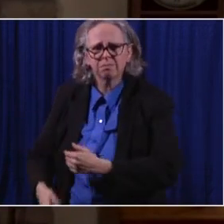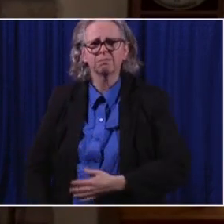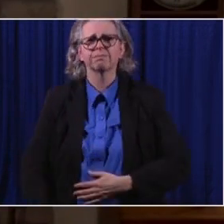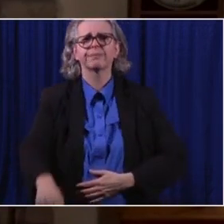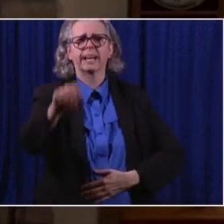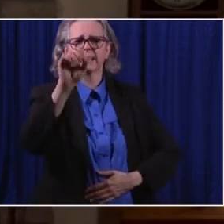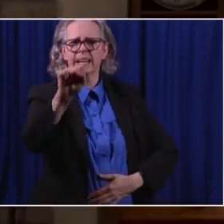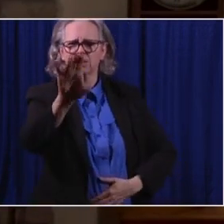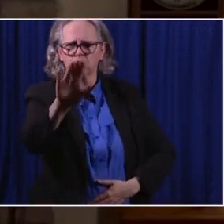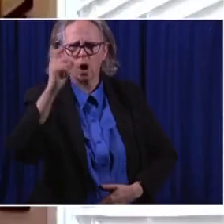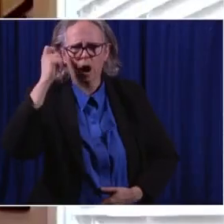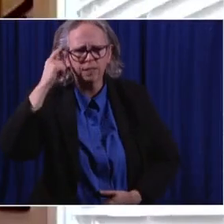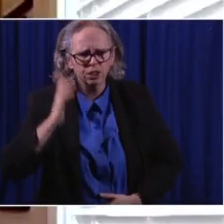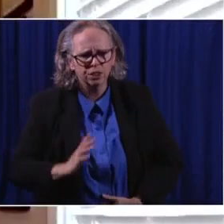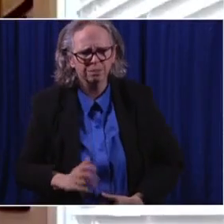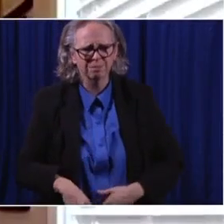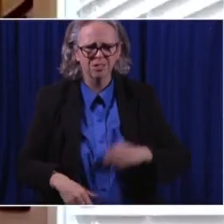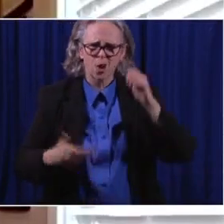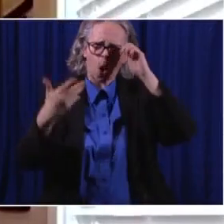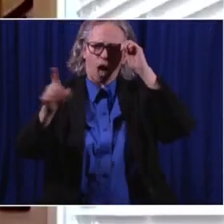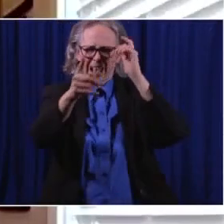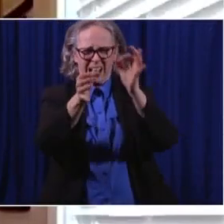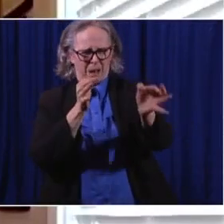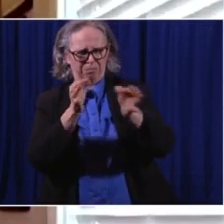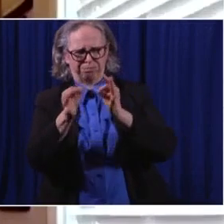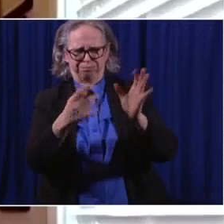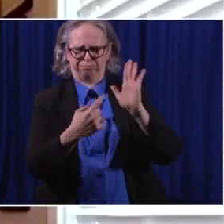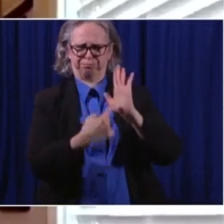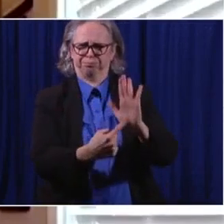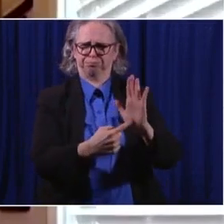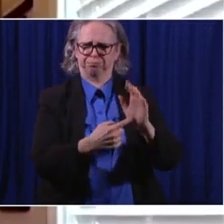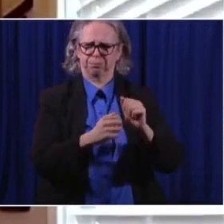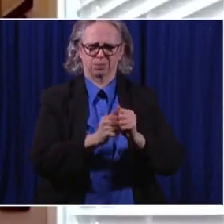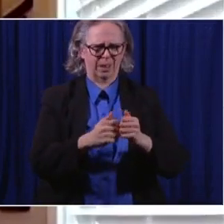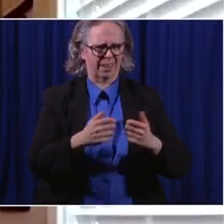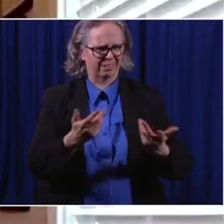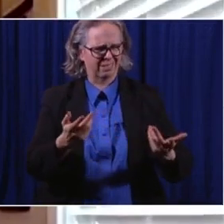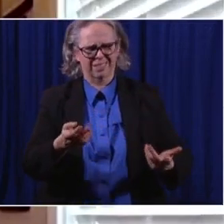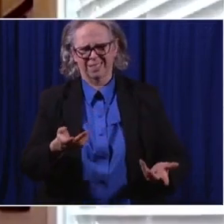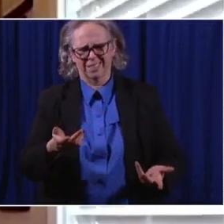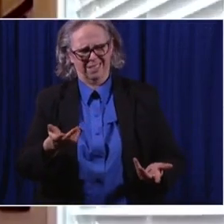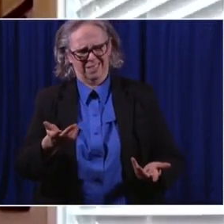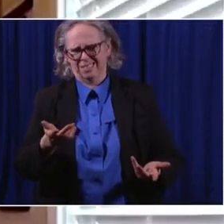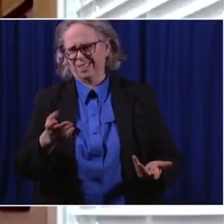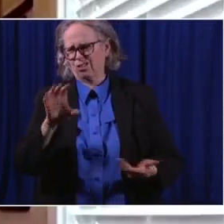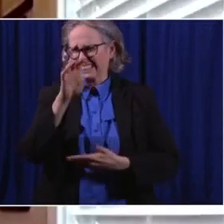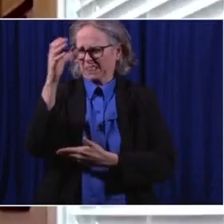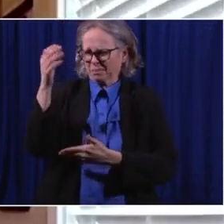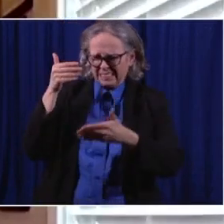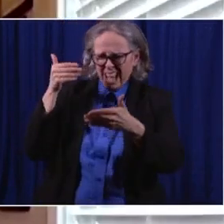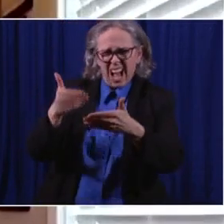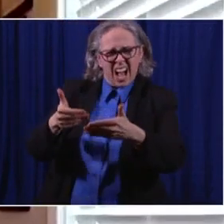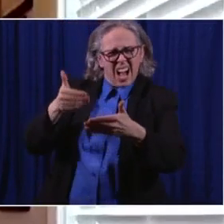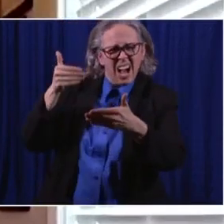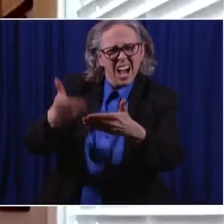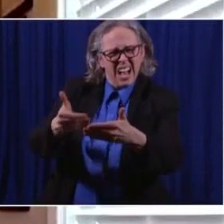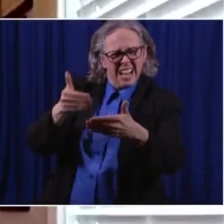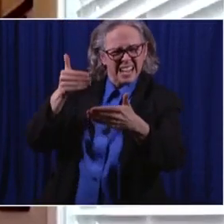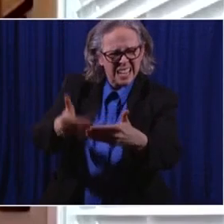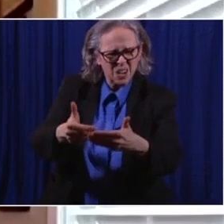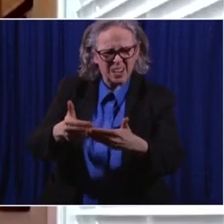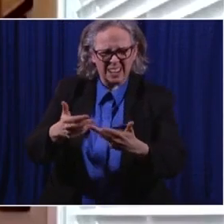you've illustrated so clearly, we're heading into Christmas riding our highest wave of COVID-19 ever.